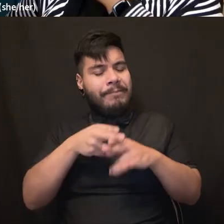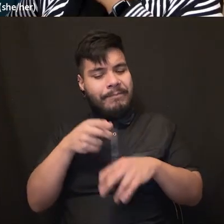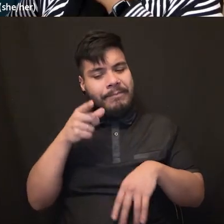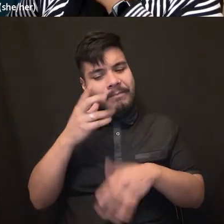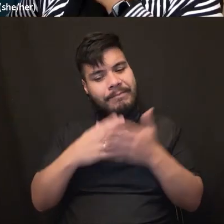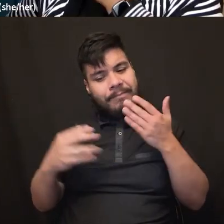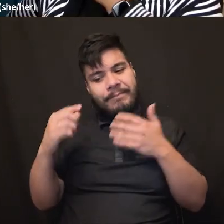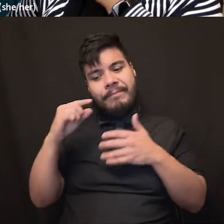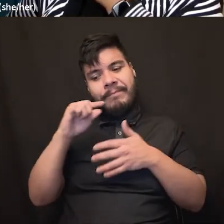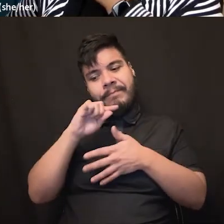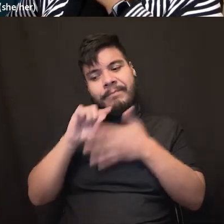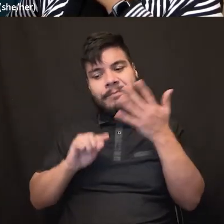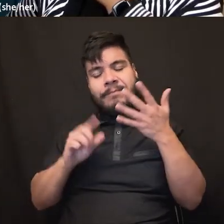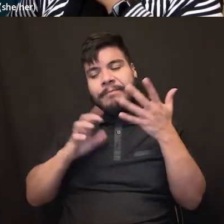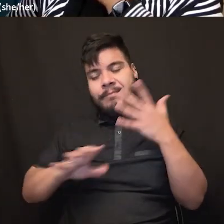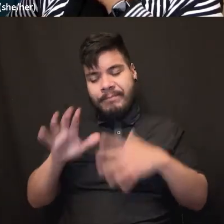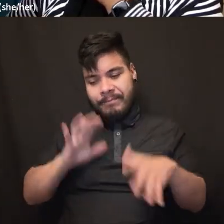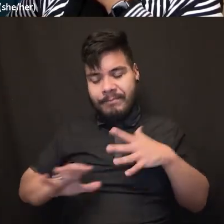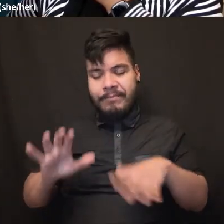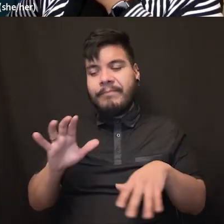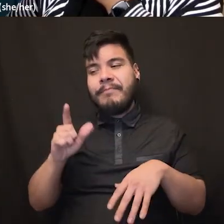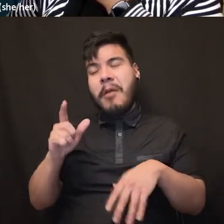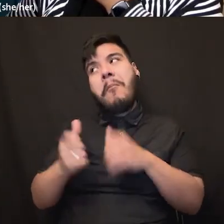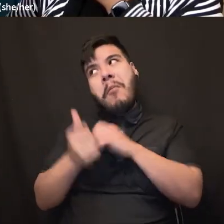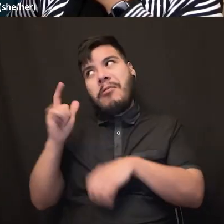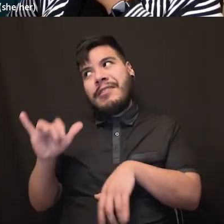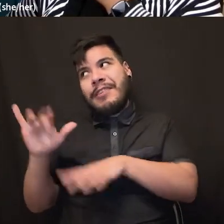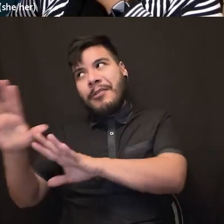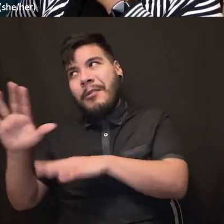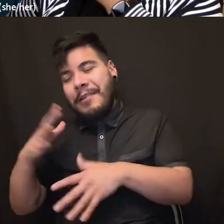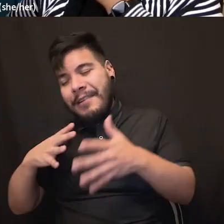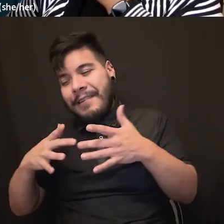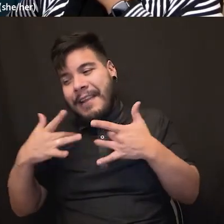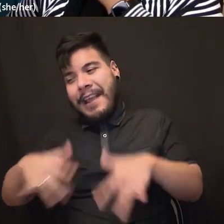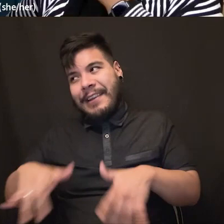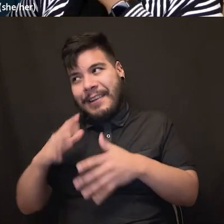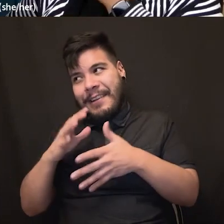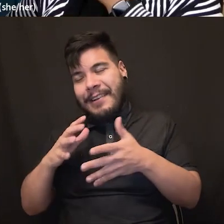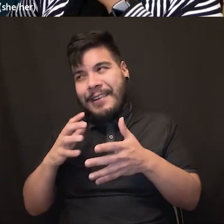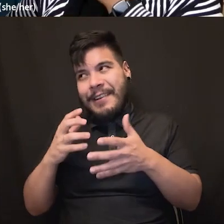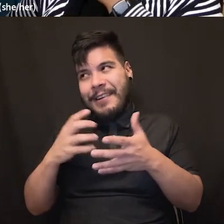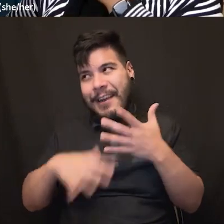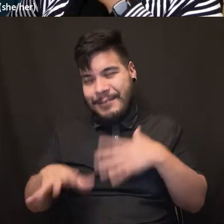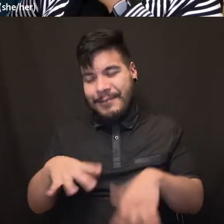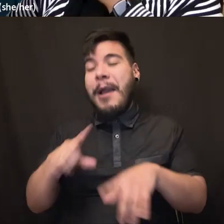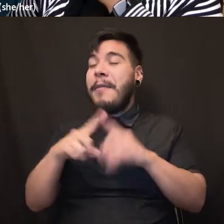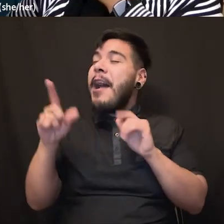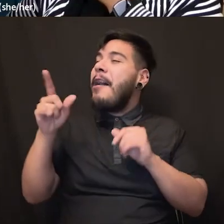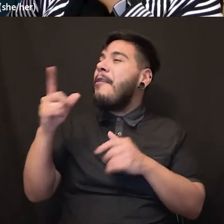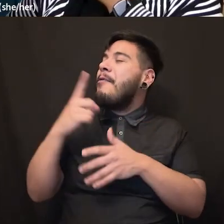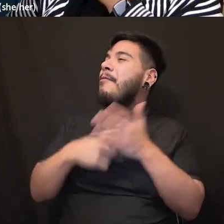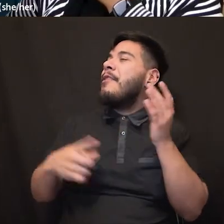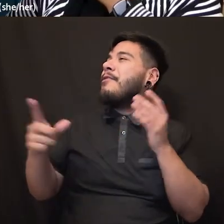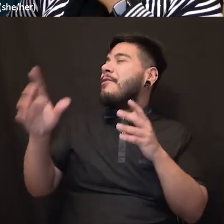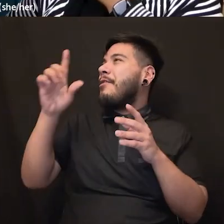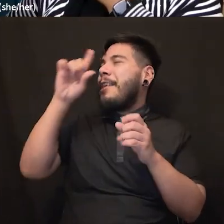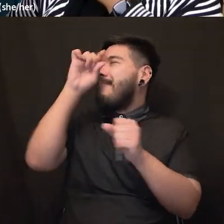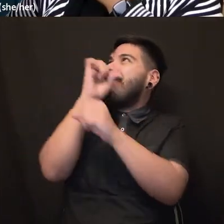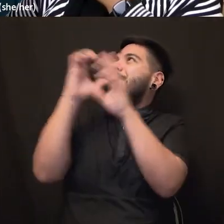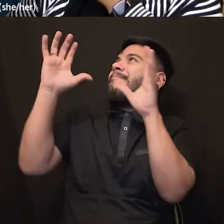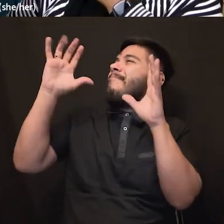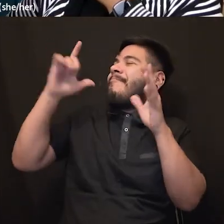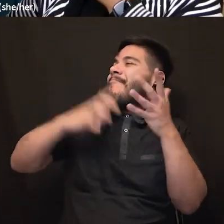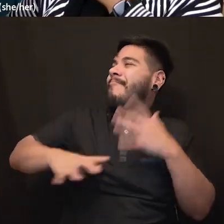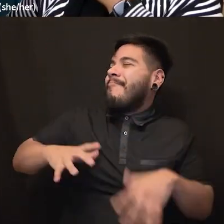your nearly naked costumes, I've noted. what's your dream costume? What's something you really would like to get to dress up for on